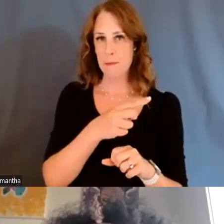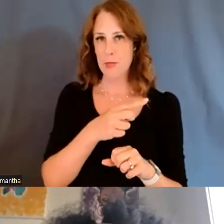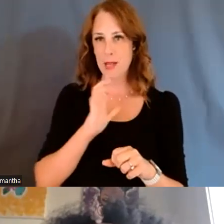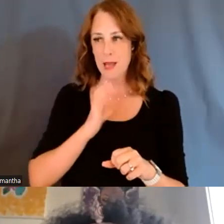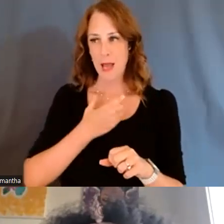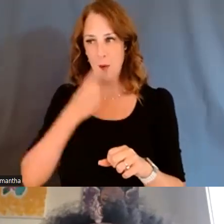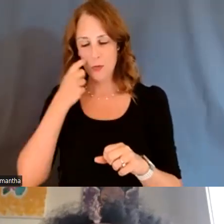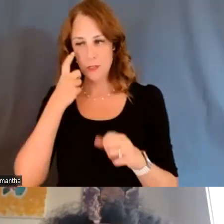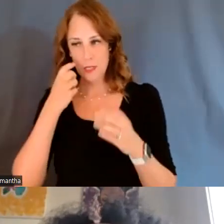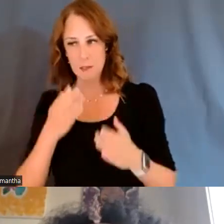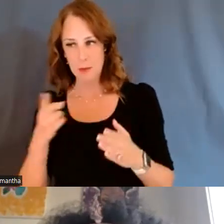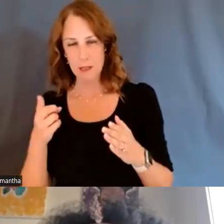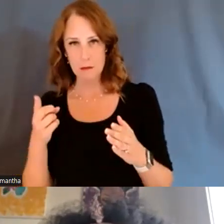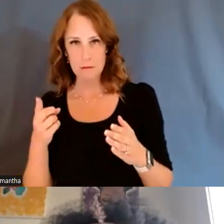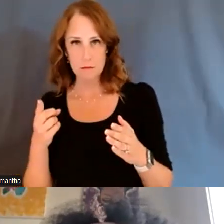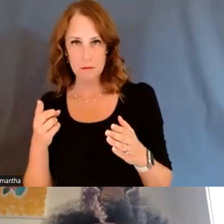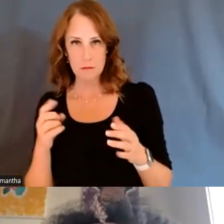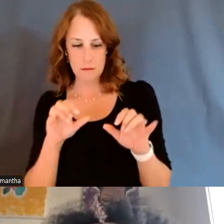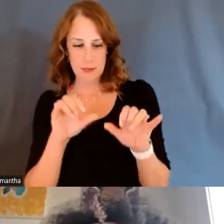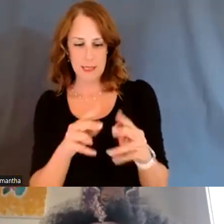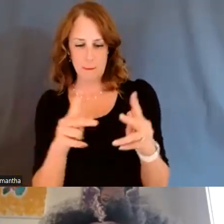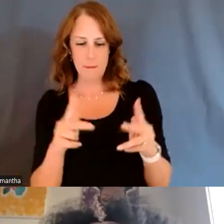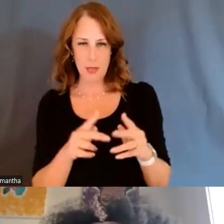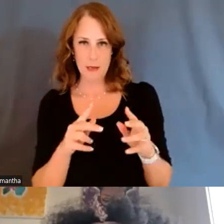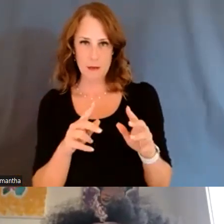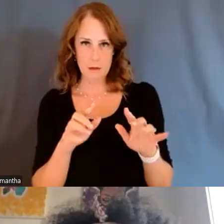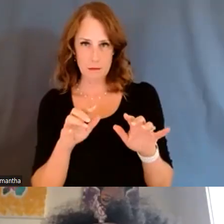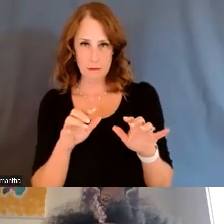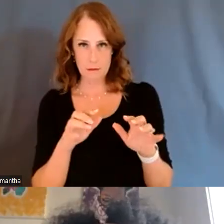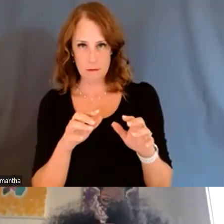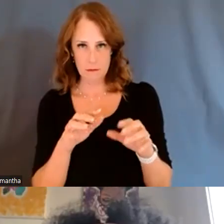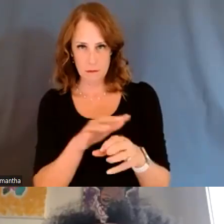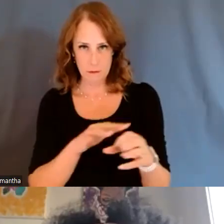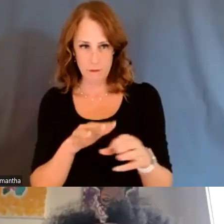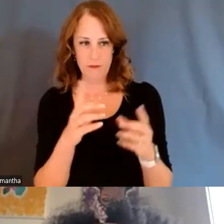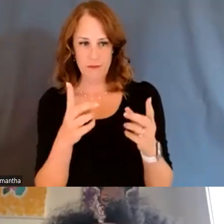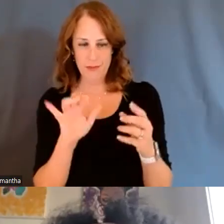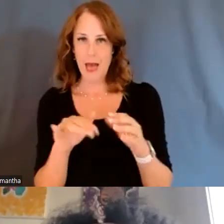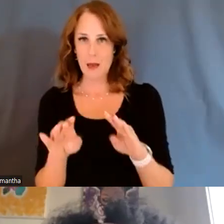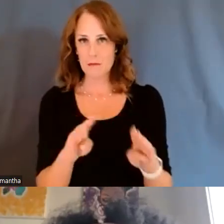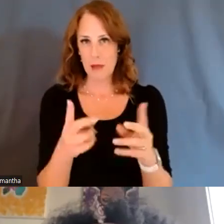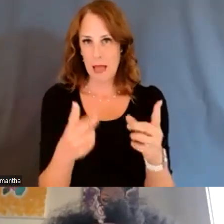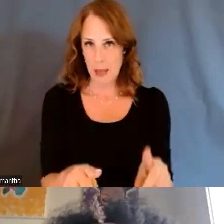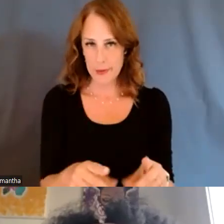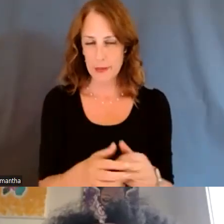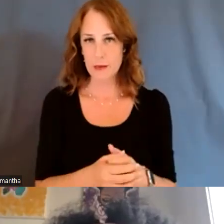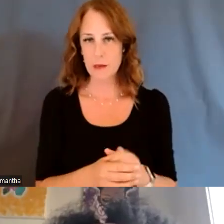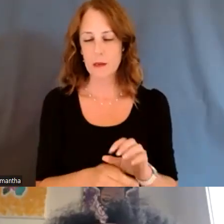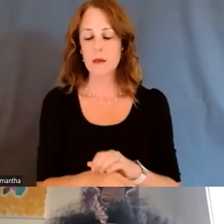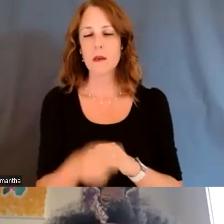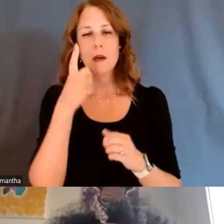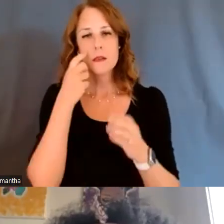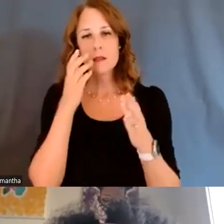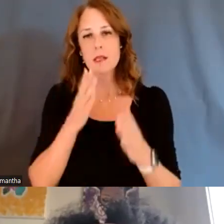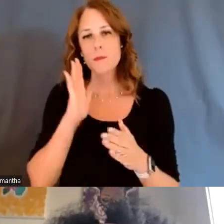suspect were in the same place, were engaged in this conduct. So the suspect is going